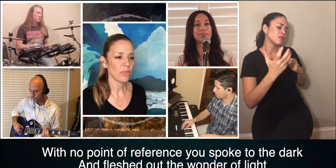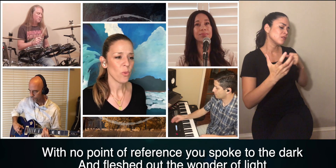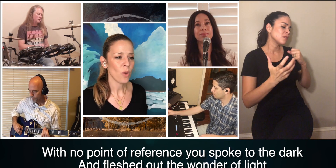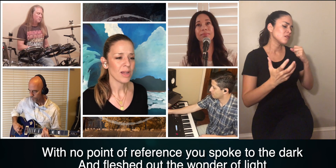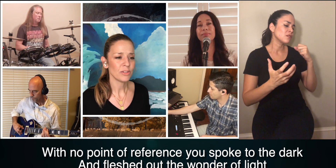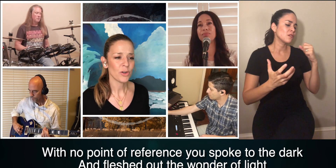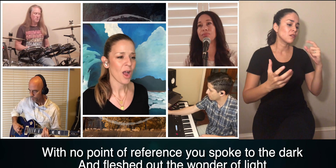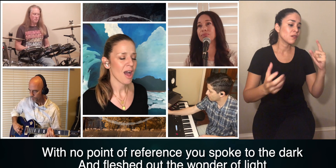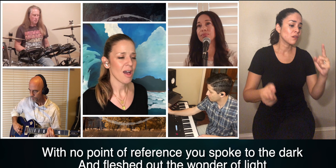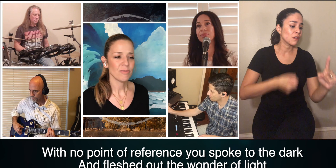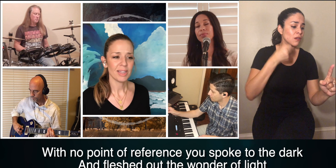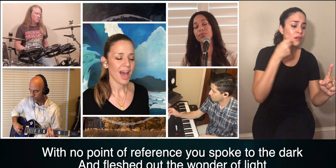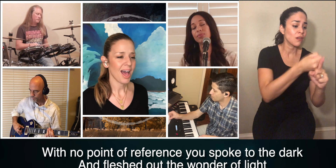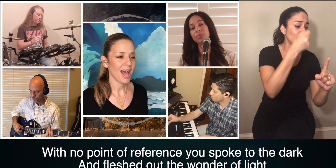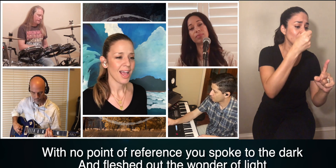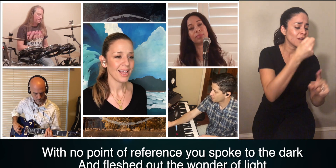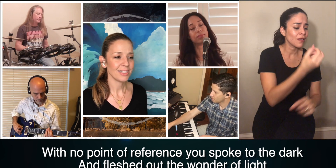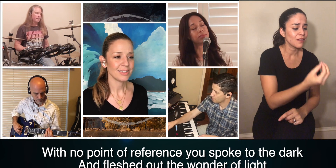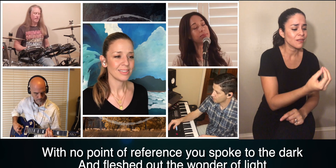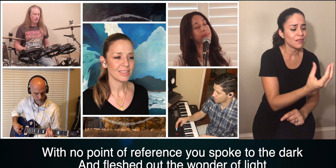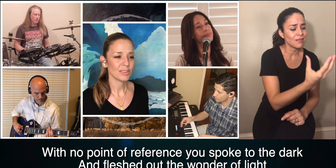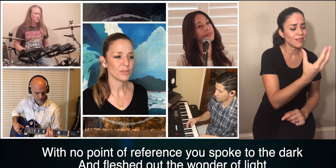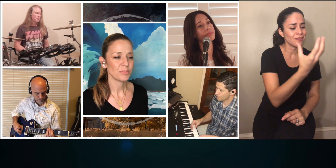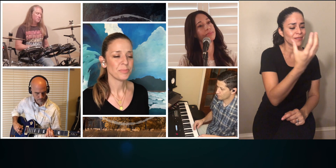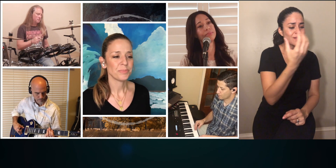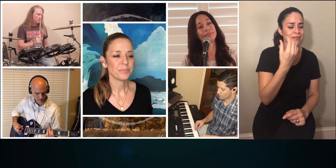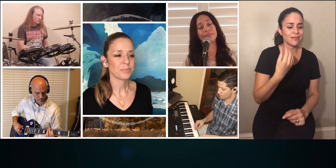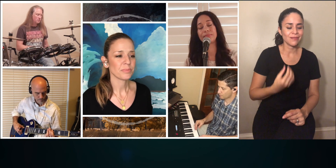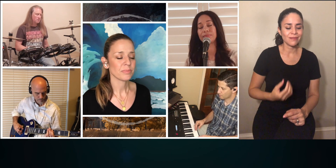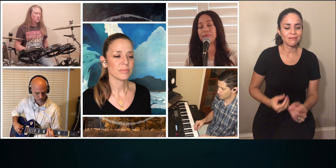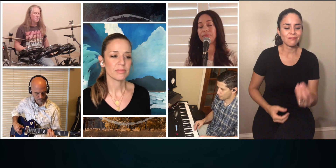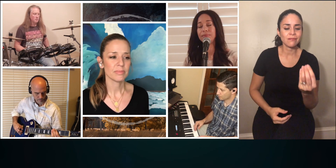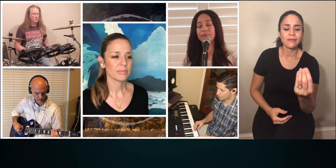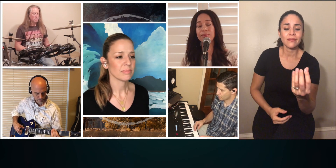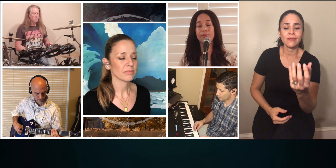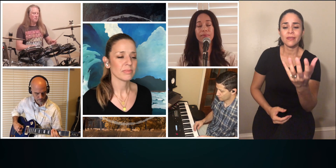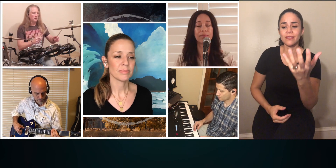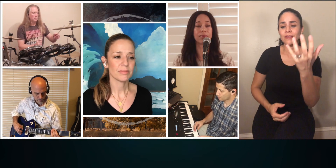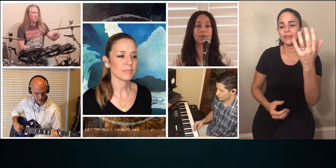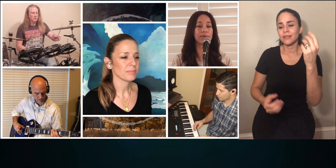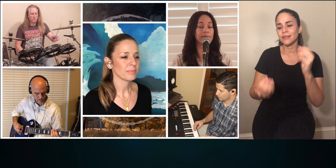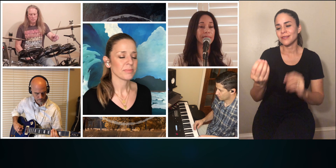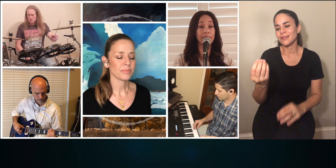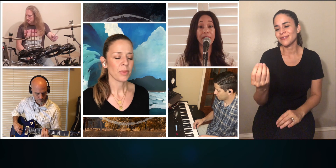Flushed out the wonder of light.